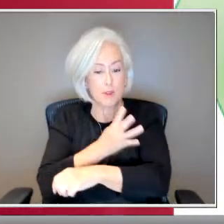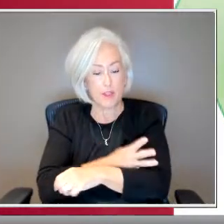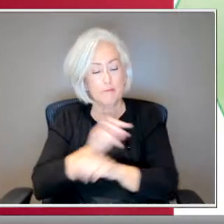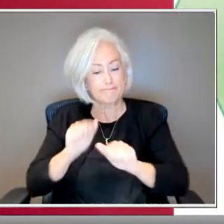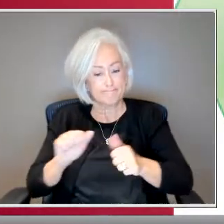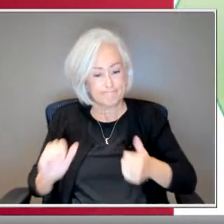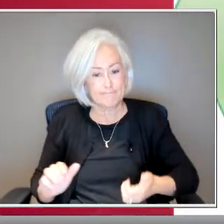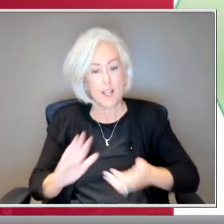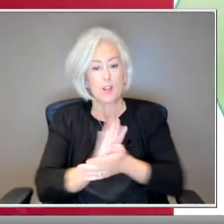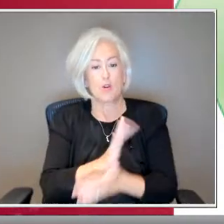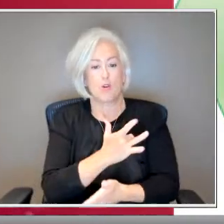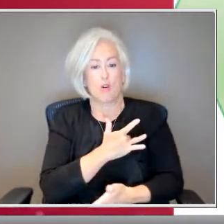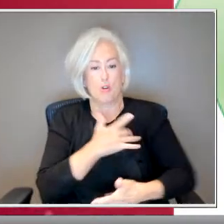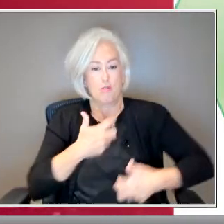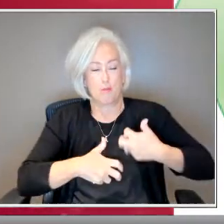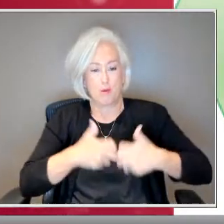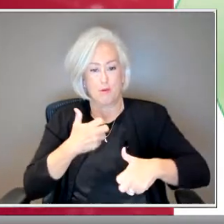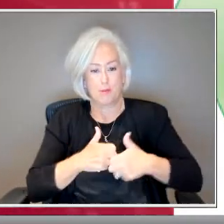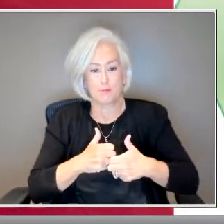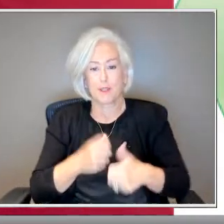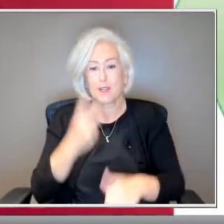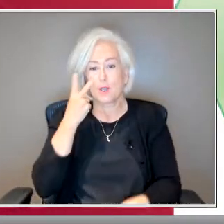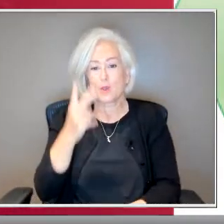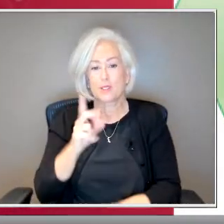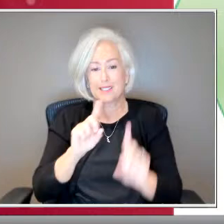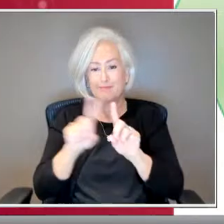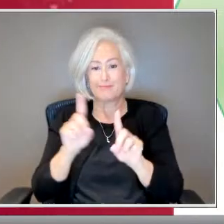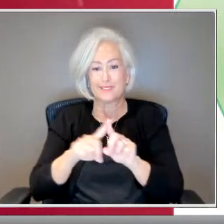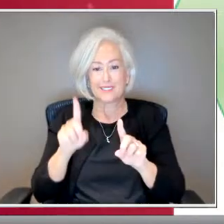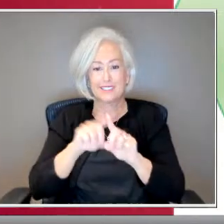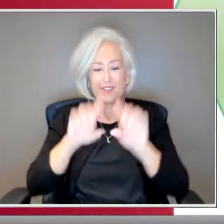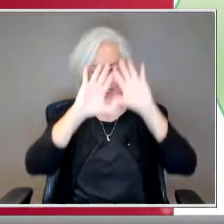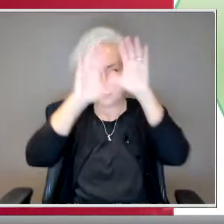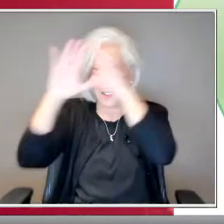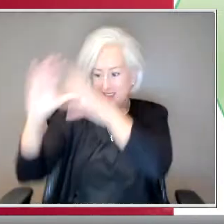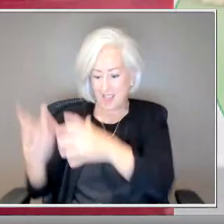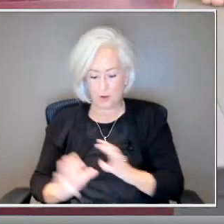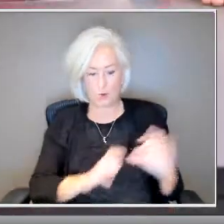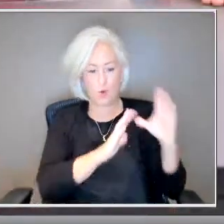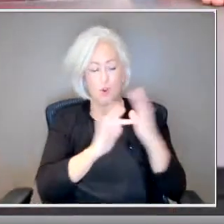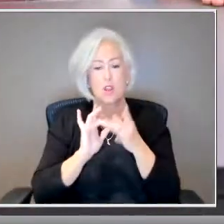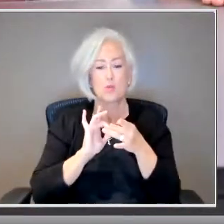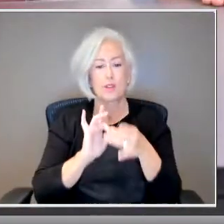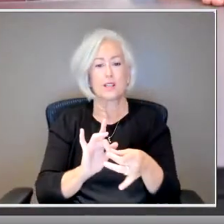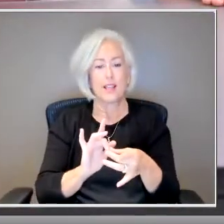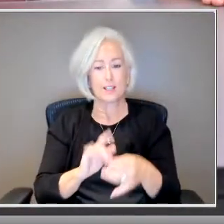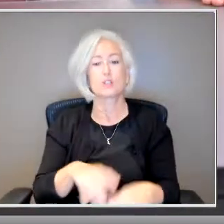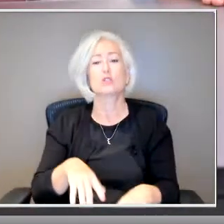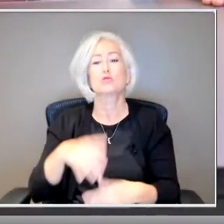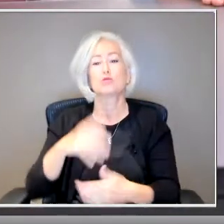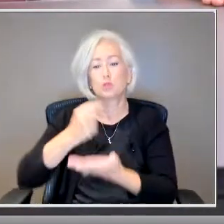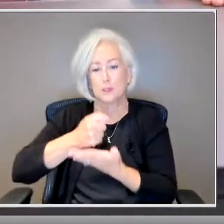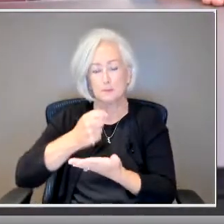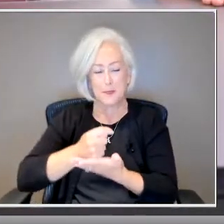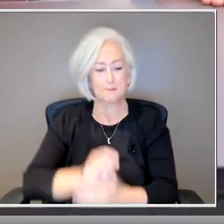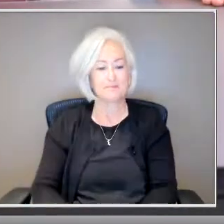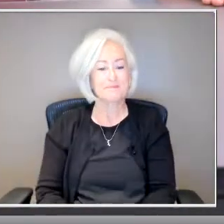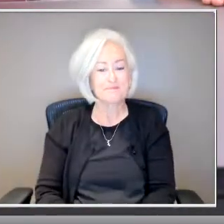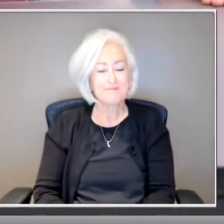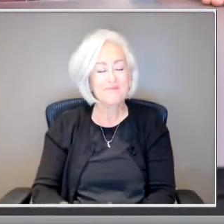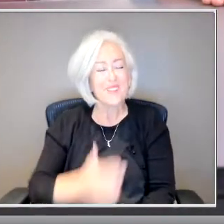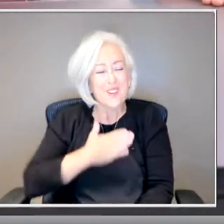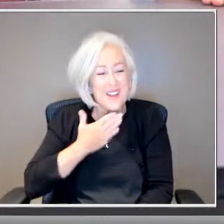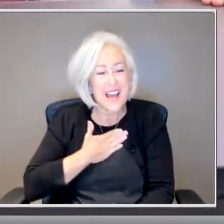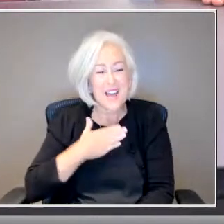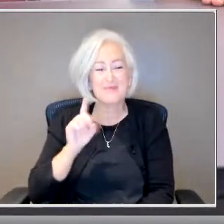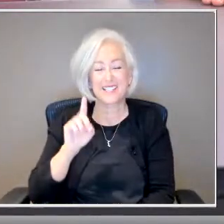categories of cardiovascular disorders created by different types of cancer treatment. We are so pleased to have Dr. Charlie Porter joining us today in